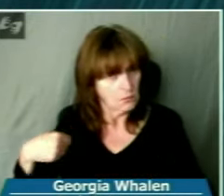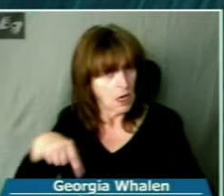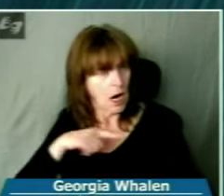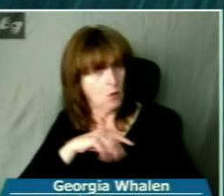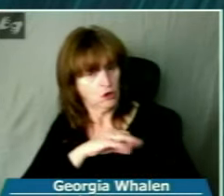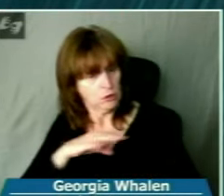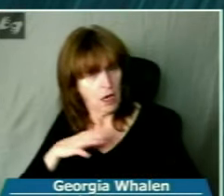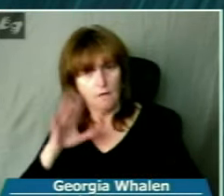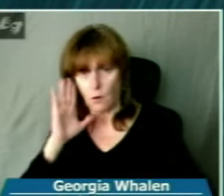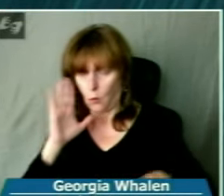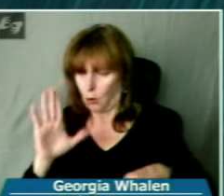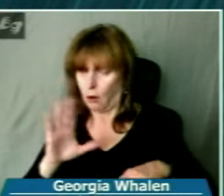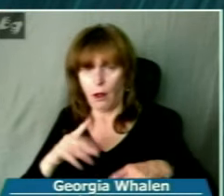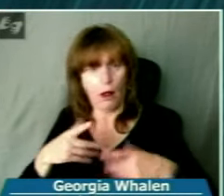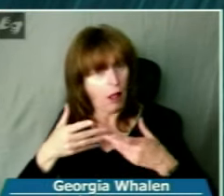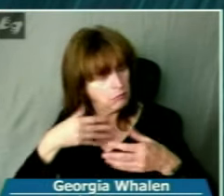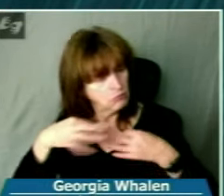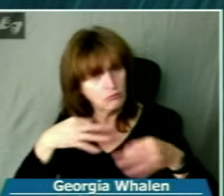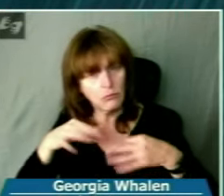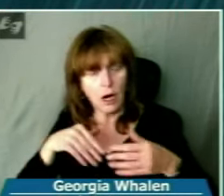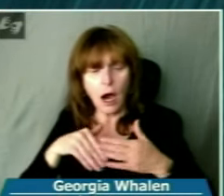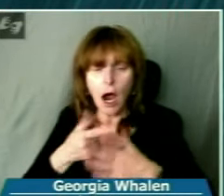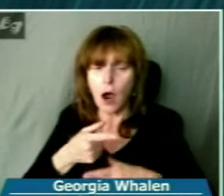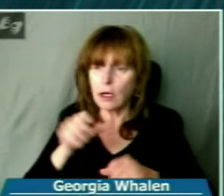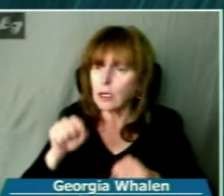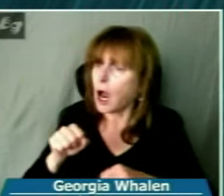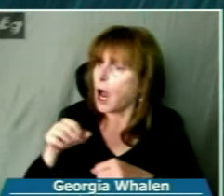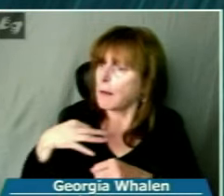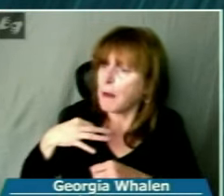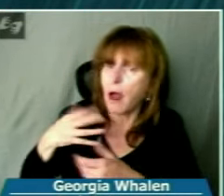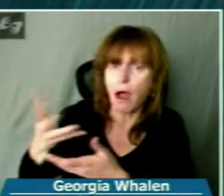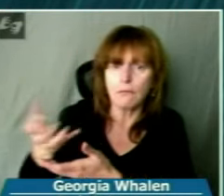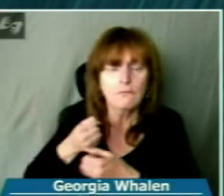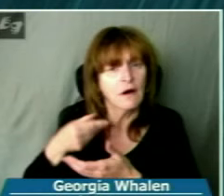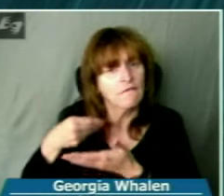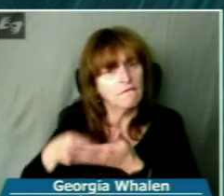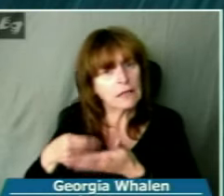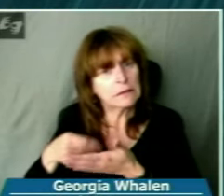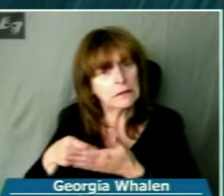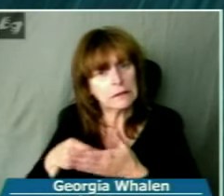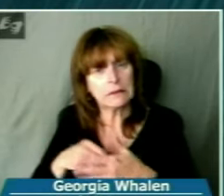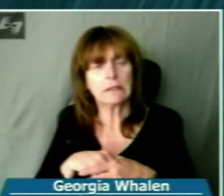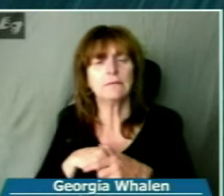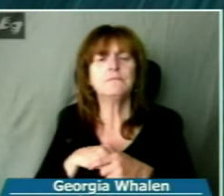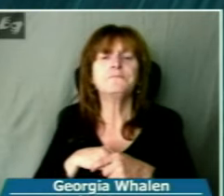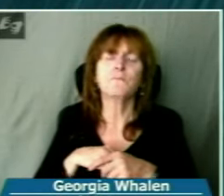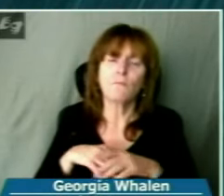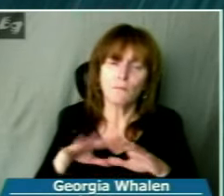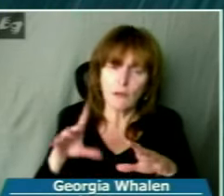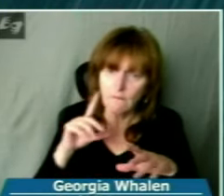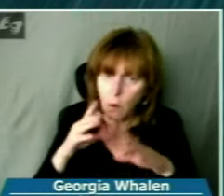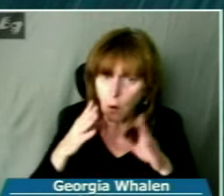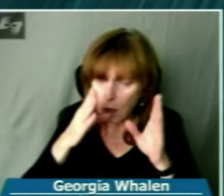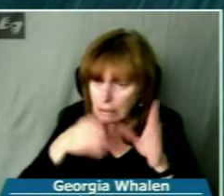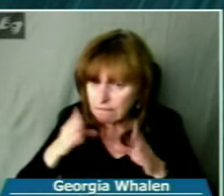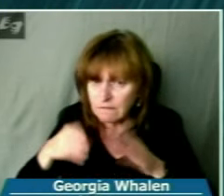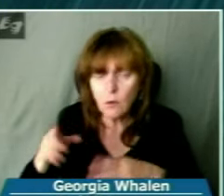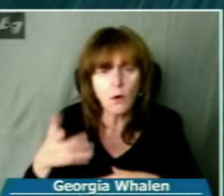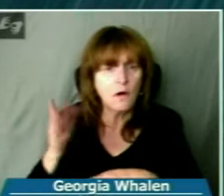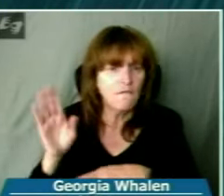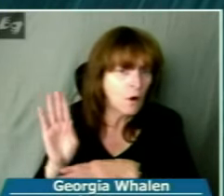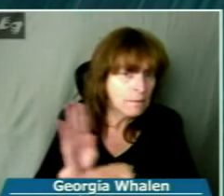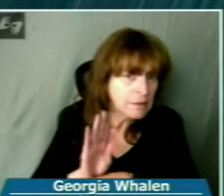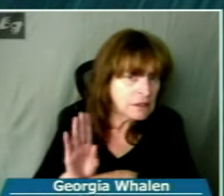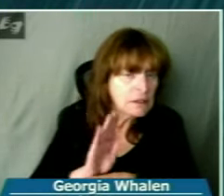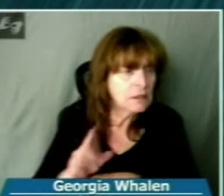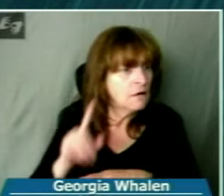get access to that level of assistance for individuals, businesses, or otherwise. So do take advantage of that hotline